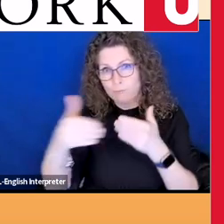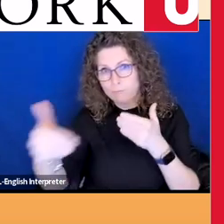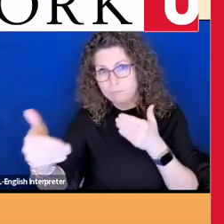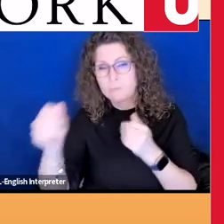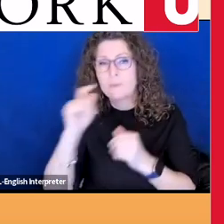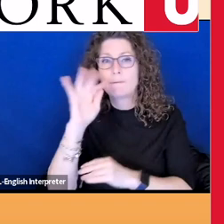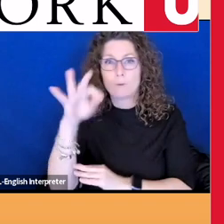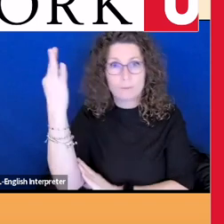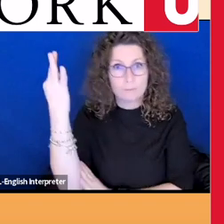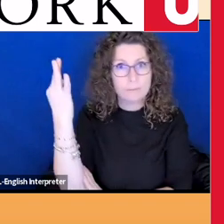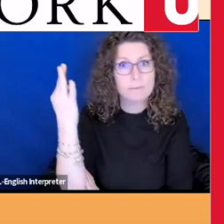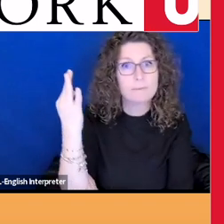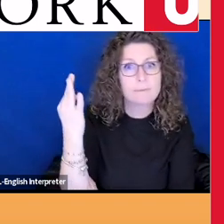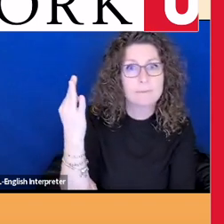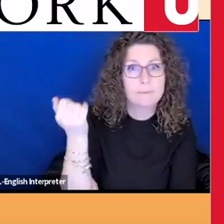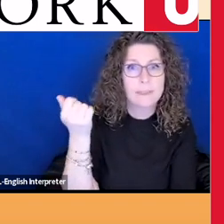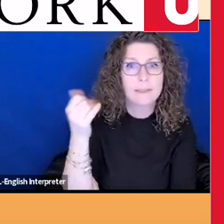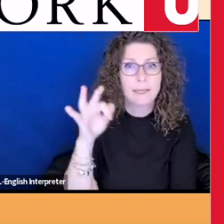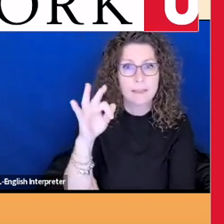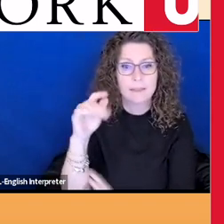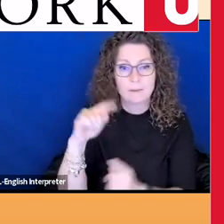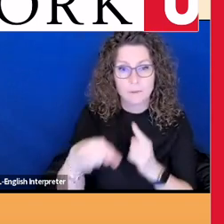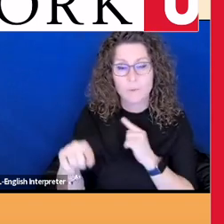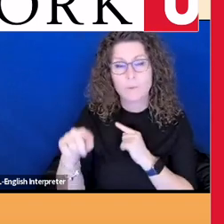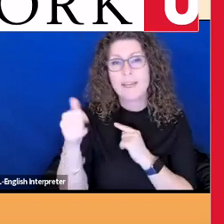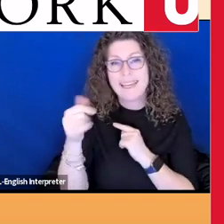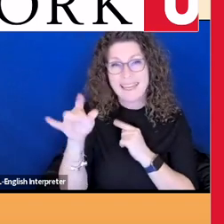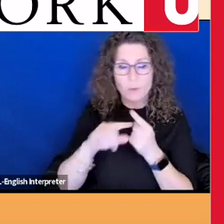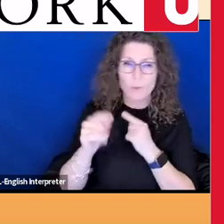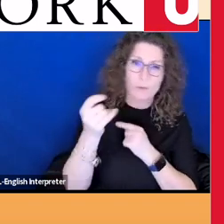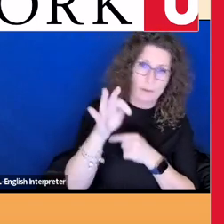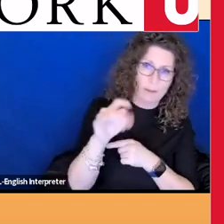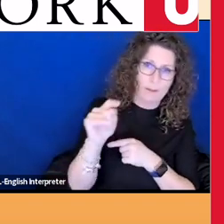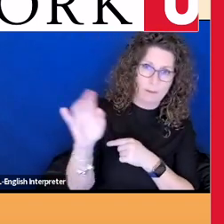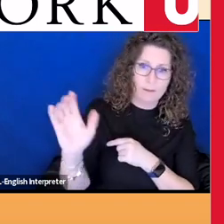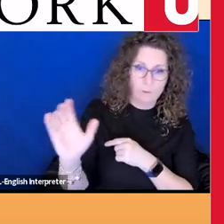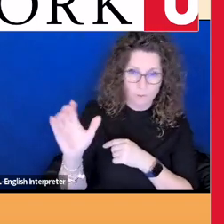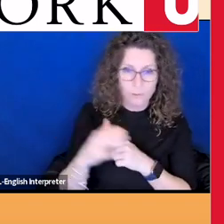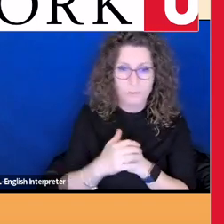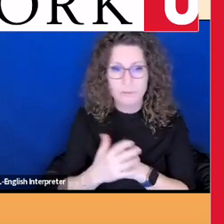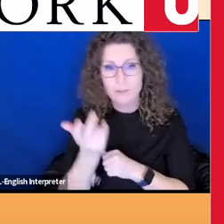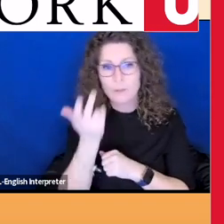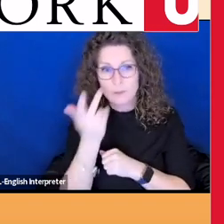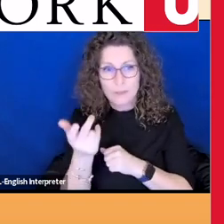France. This is an image of the Dictionnaire de la langue française.